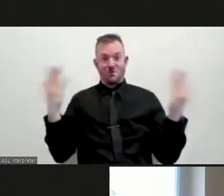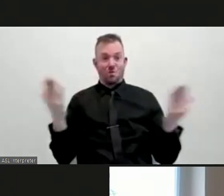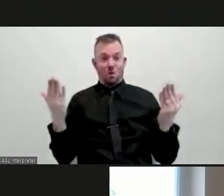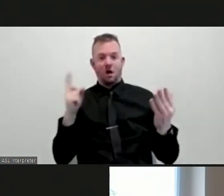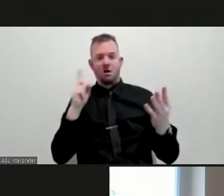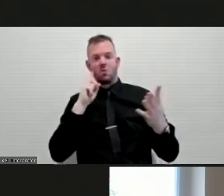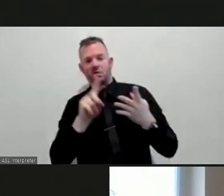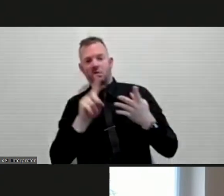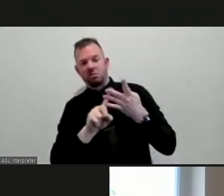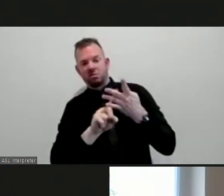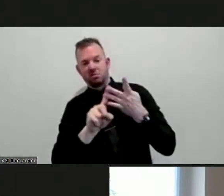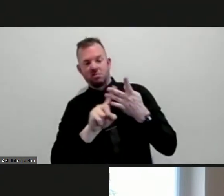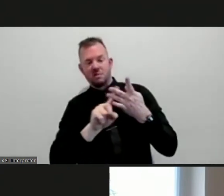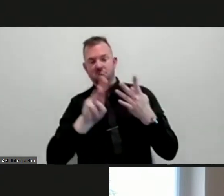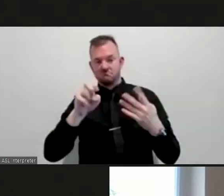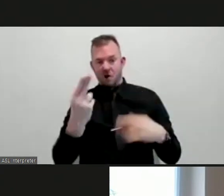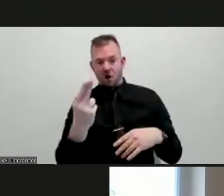data.